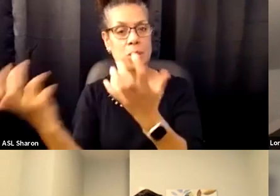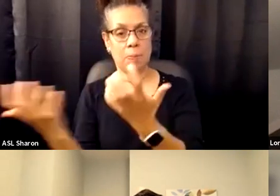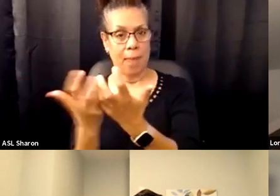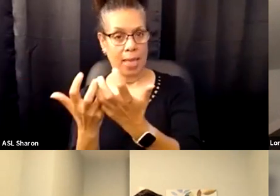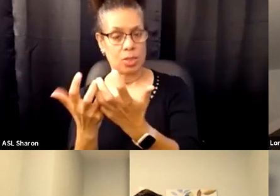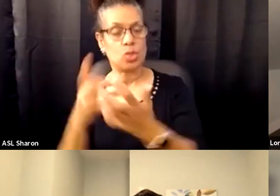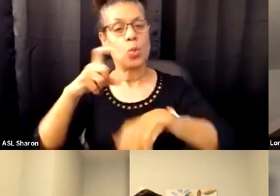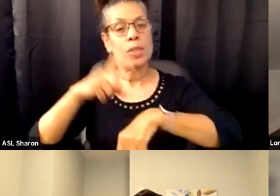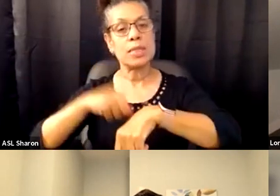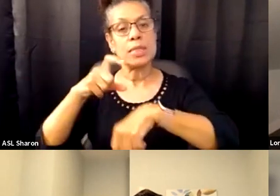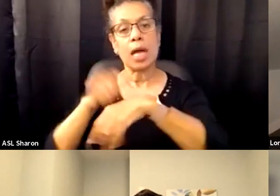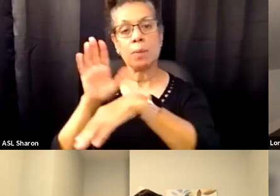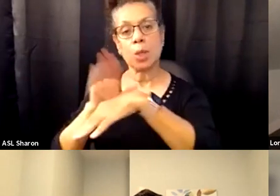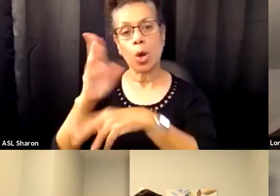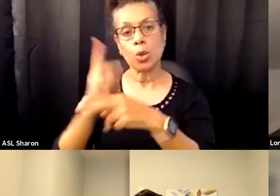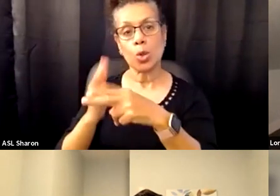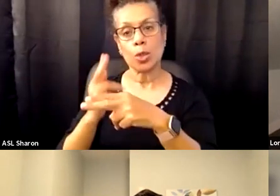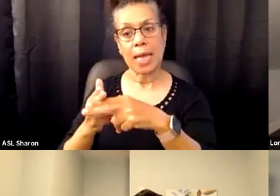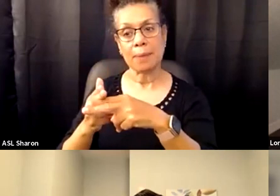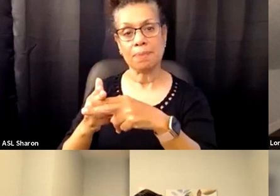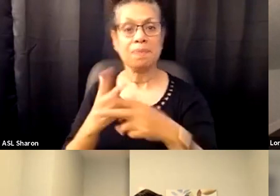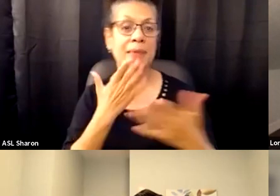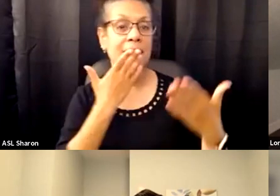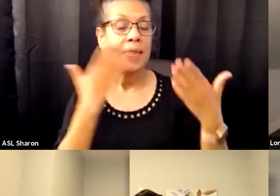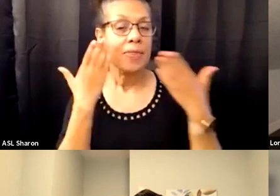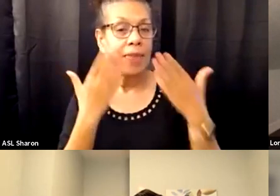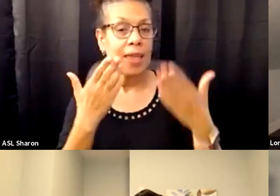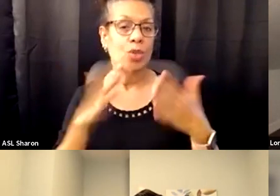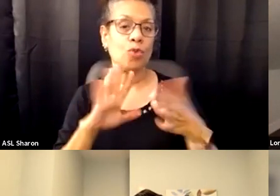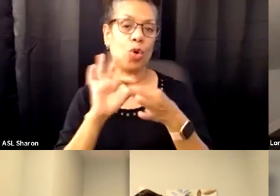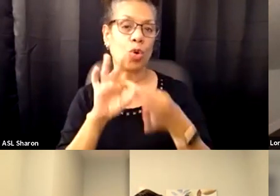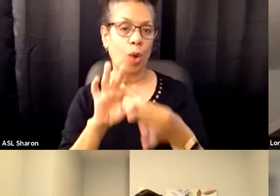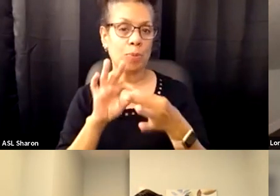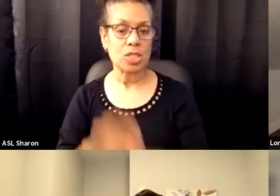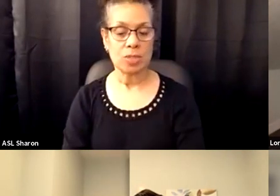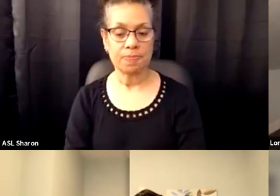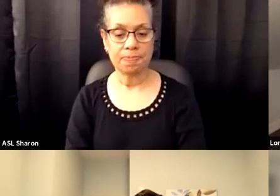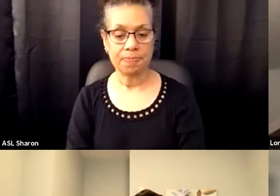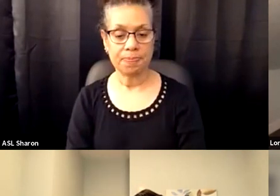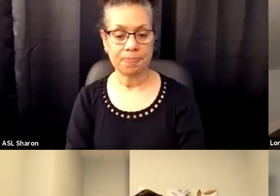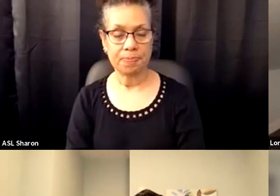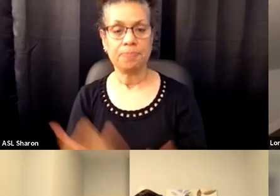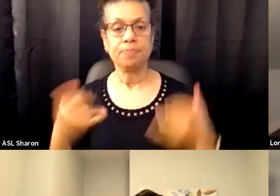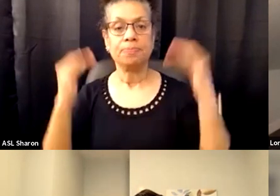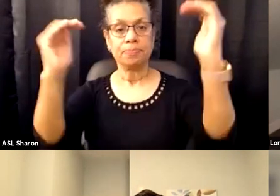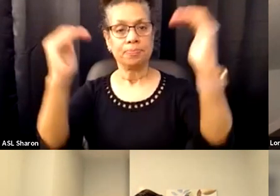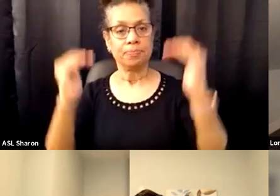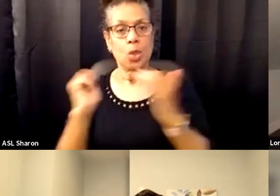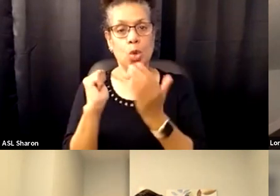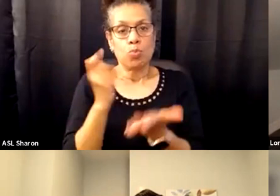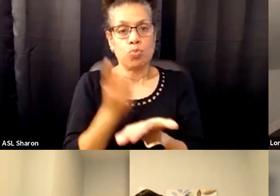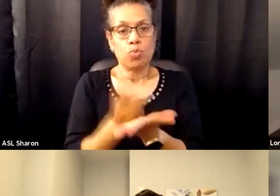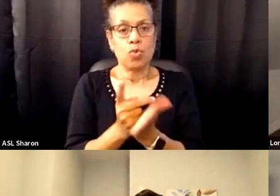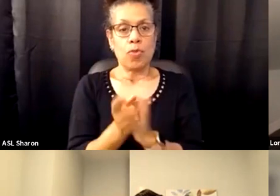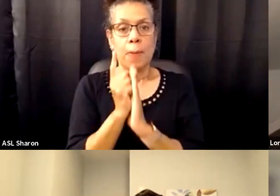comes time to call on you thank you for your cooperation we'll now move on to the approval of minutes from the september